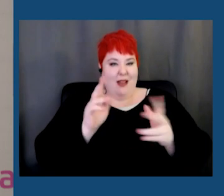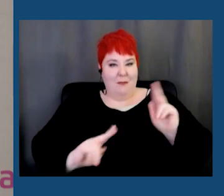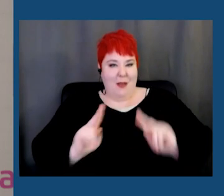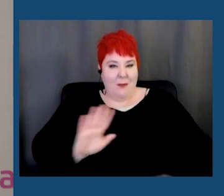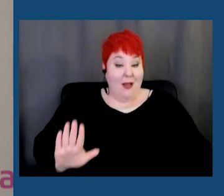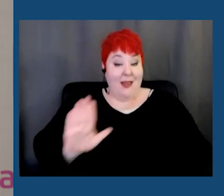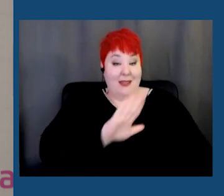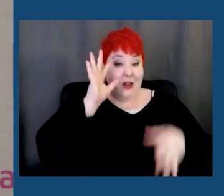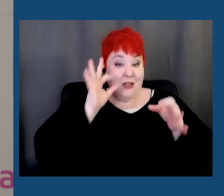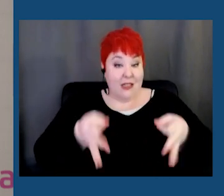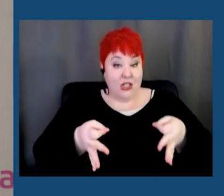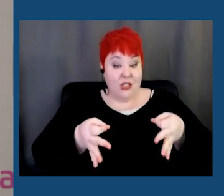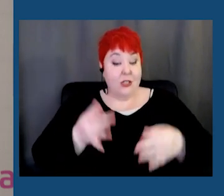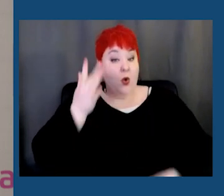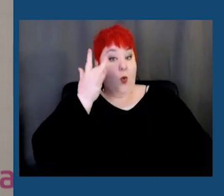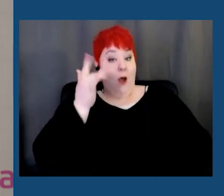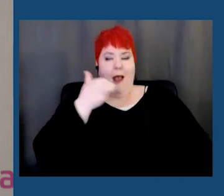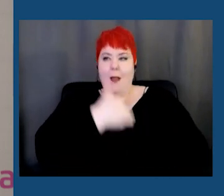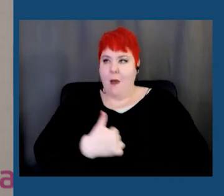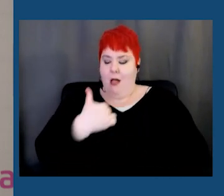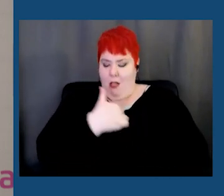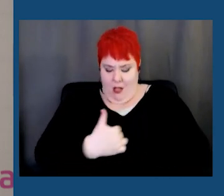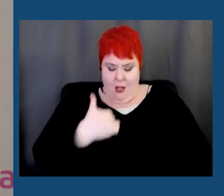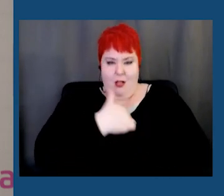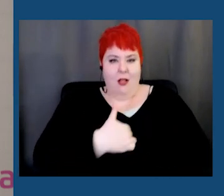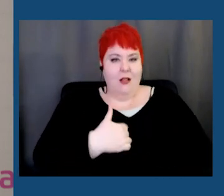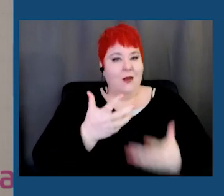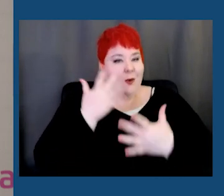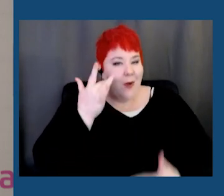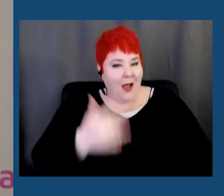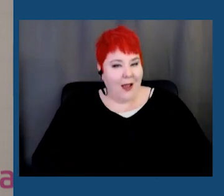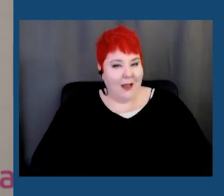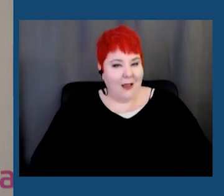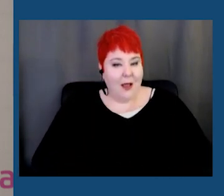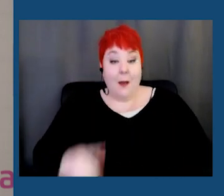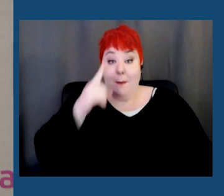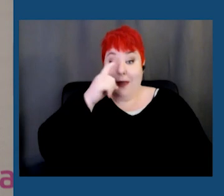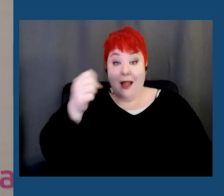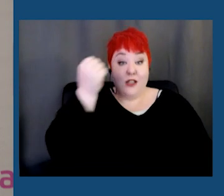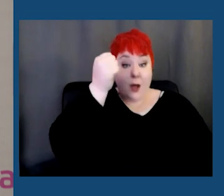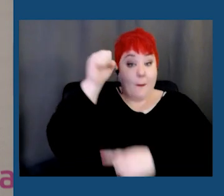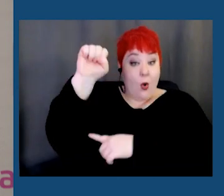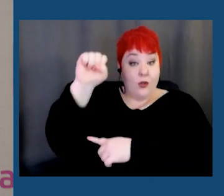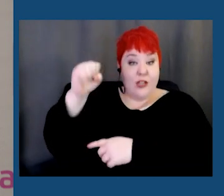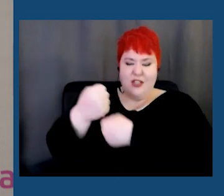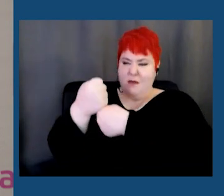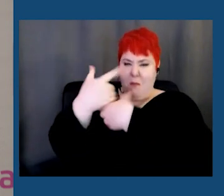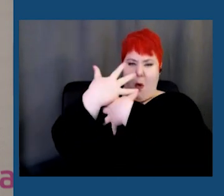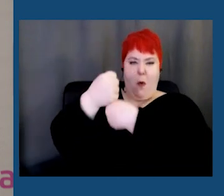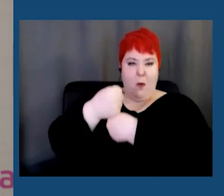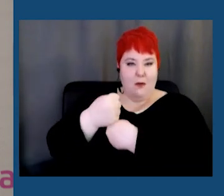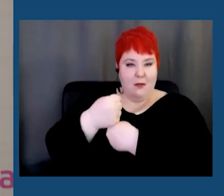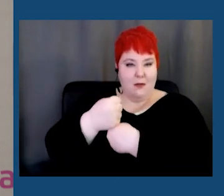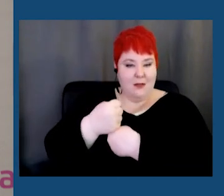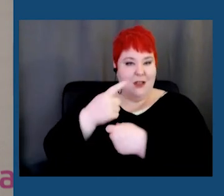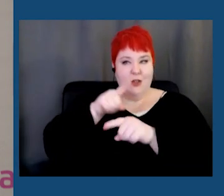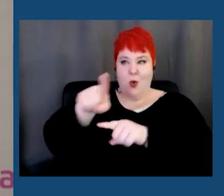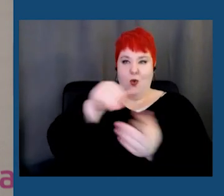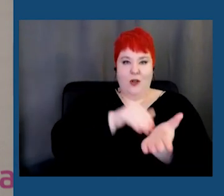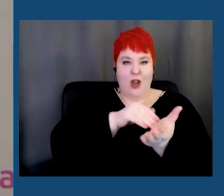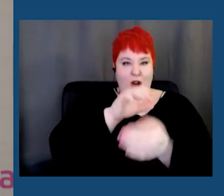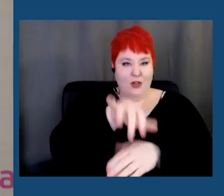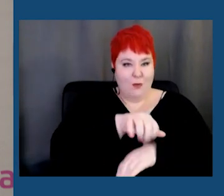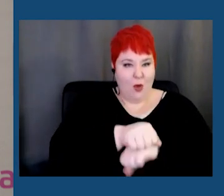patients apologize unnecessarily? They were just yelled at by a protester trying to get to a doctor's appointment that they had to travel to